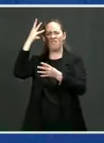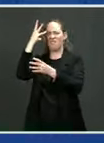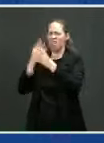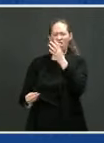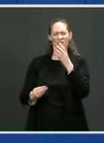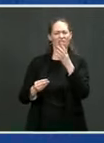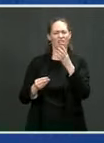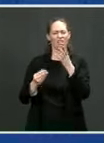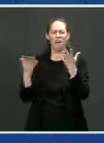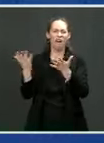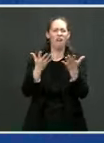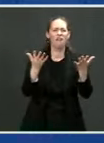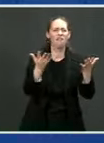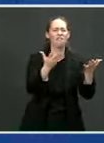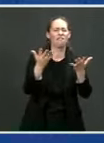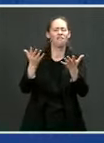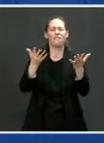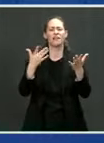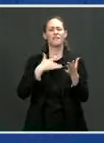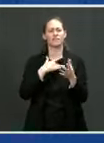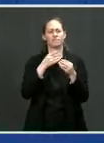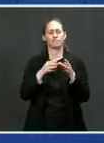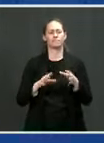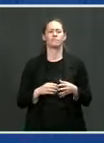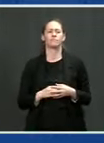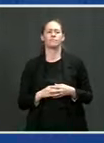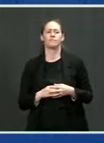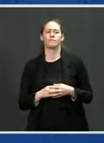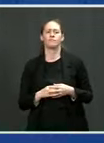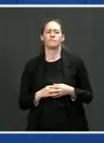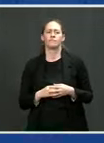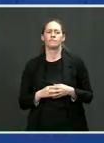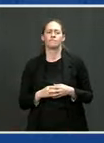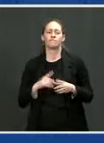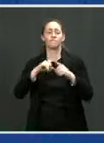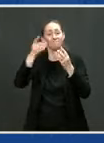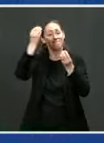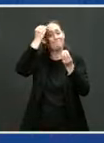But it's buried deep, but it comes back.